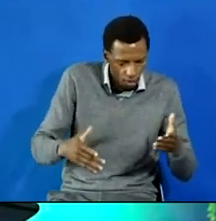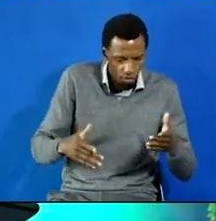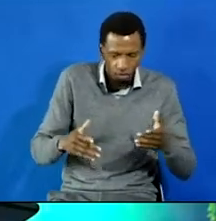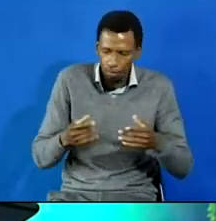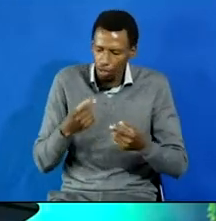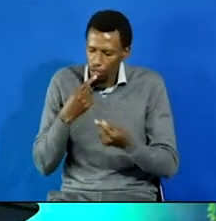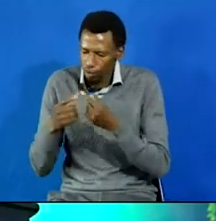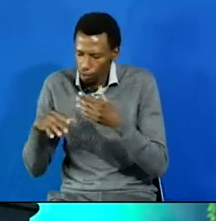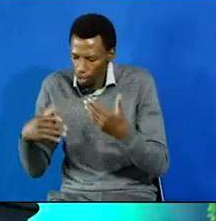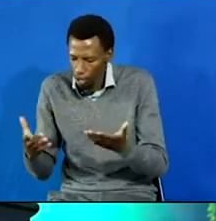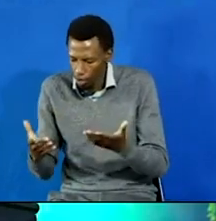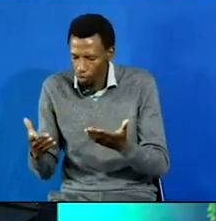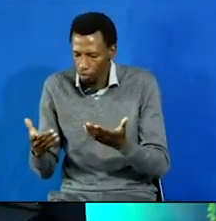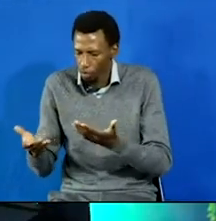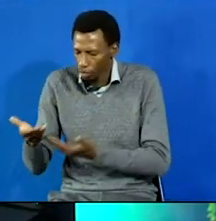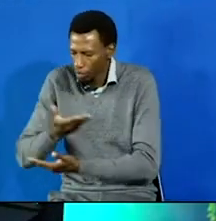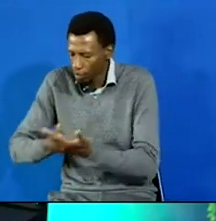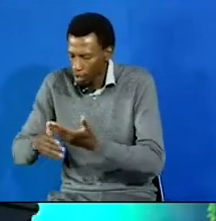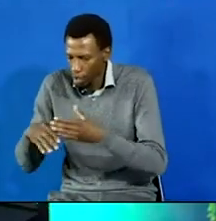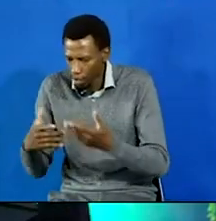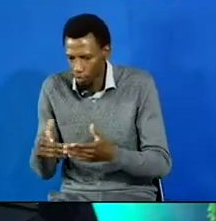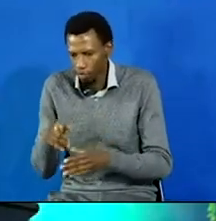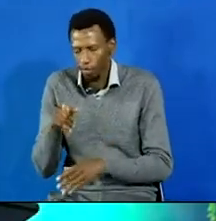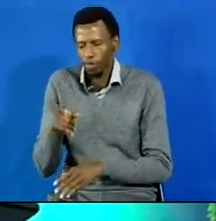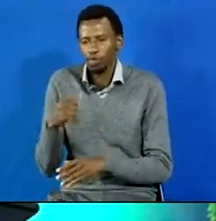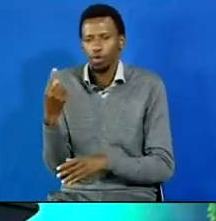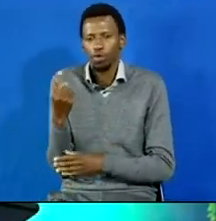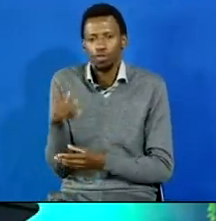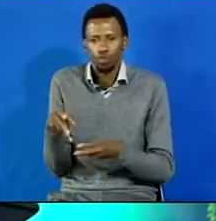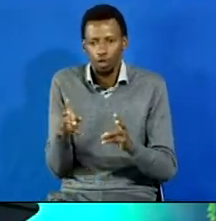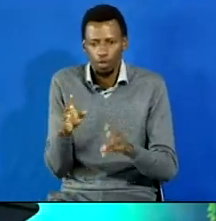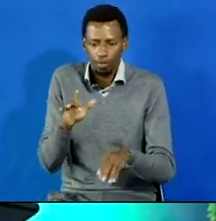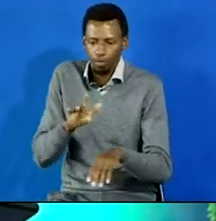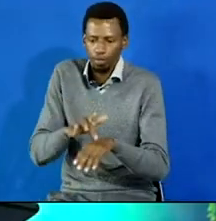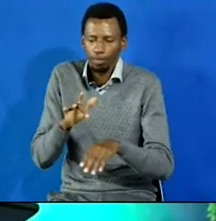way to touch lives and to make a difference in people's lives.